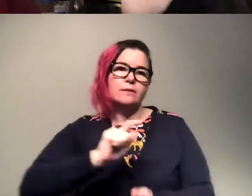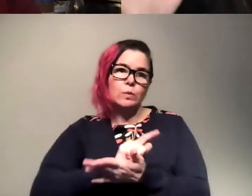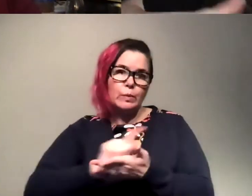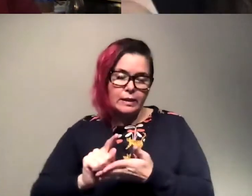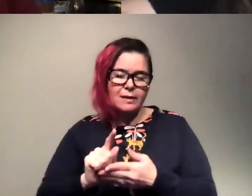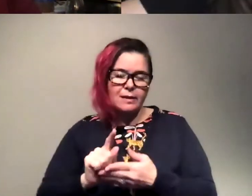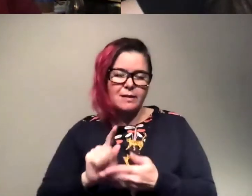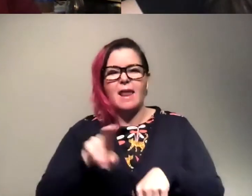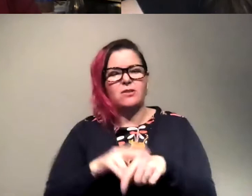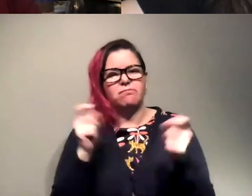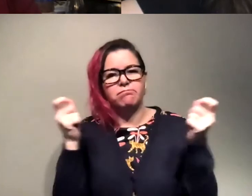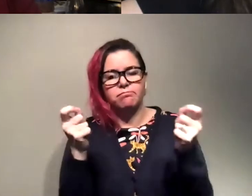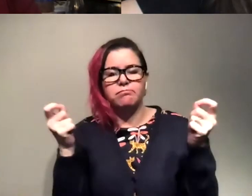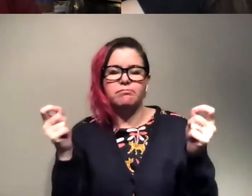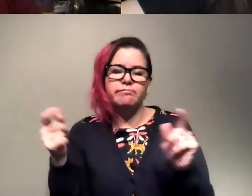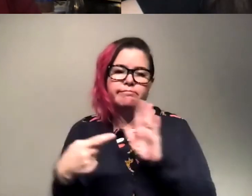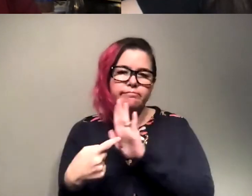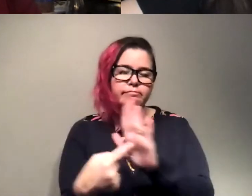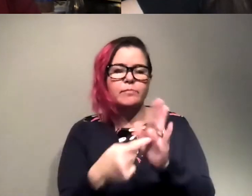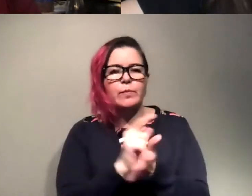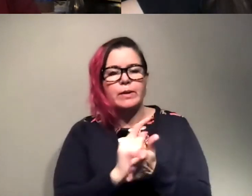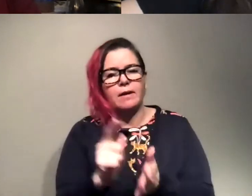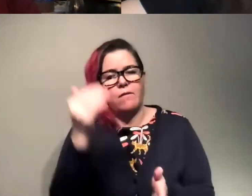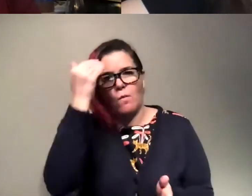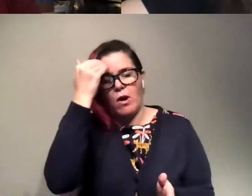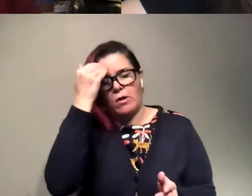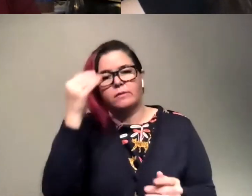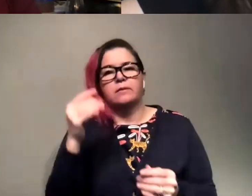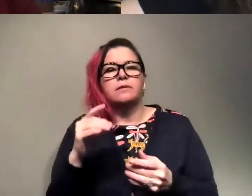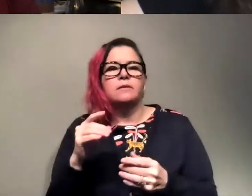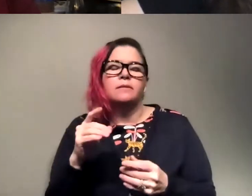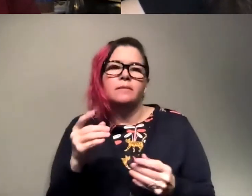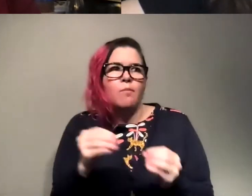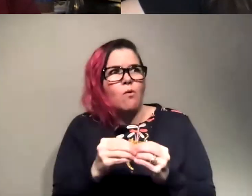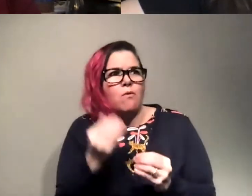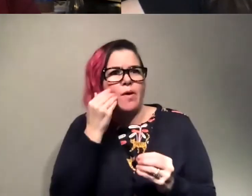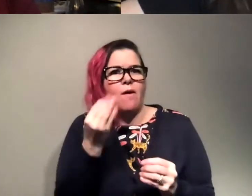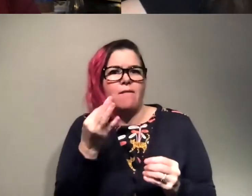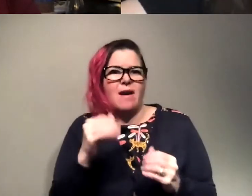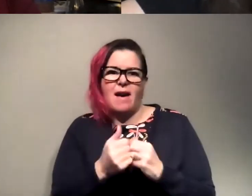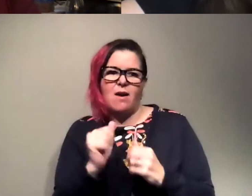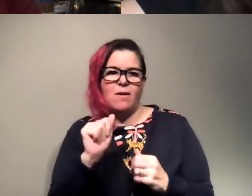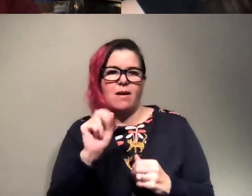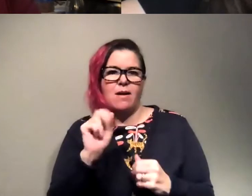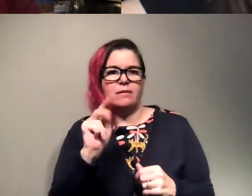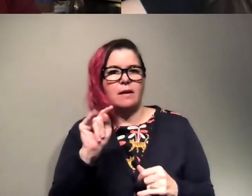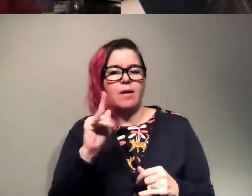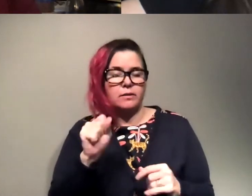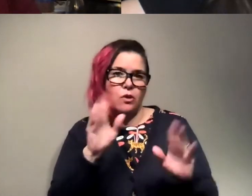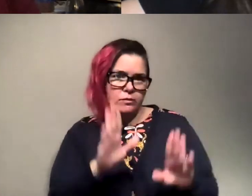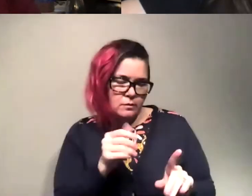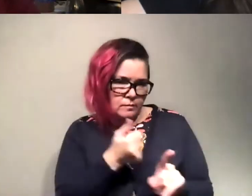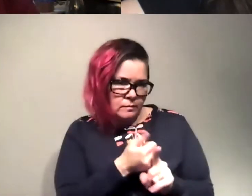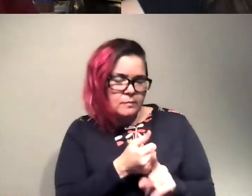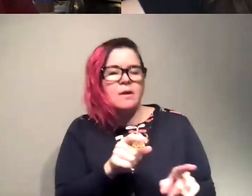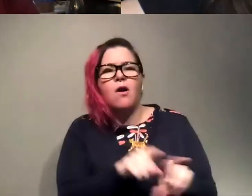nationally celebrated week of awareness to be more aware of how antibiotics are awesome, but also how we